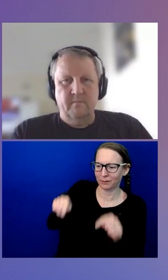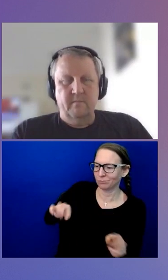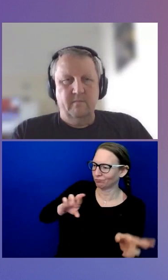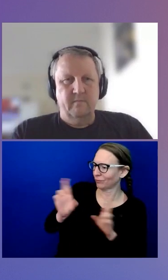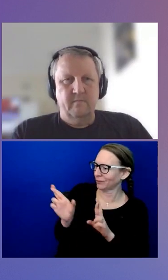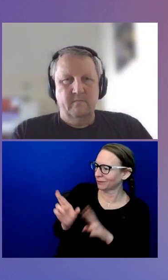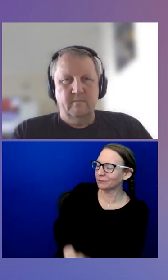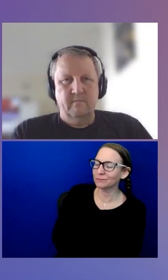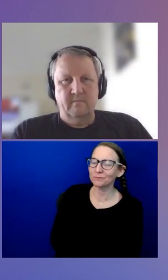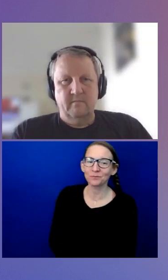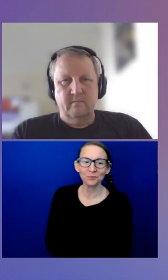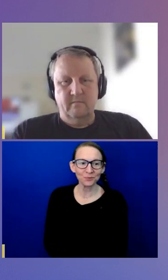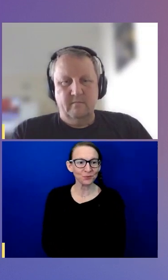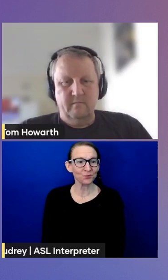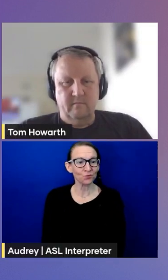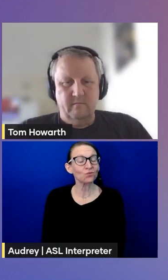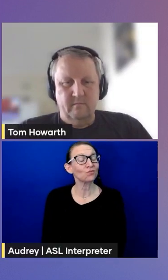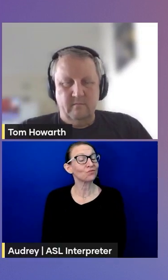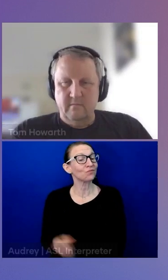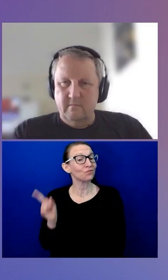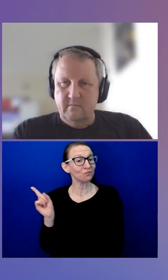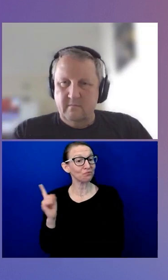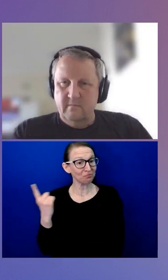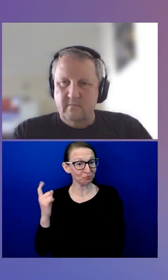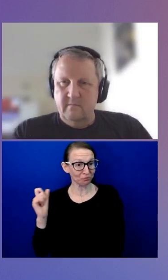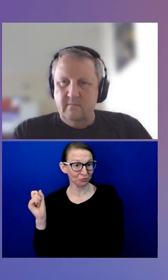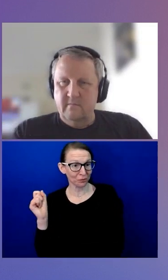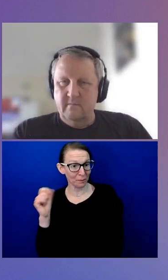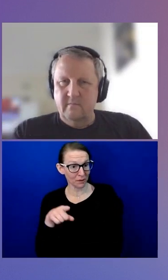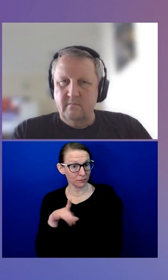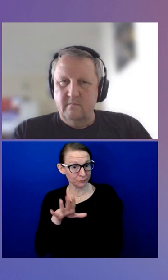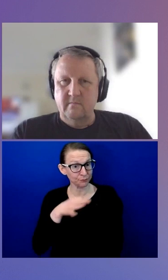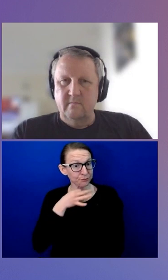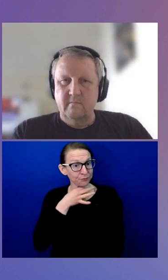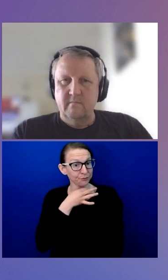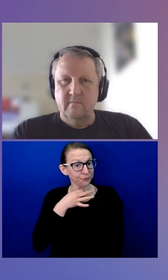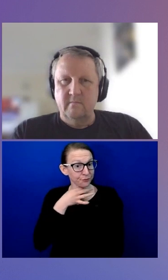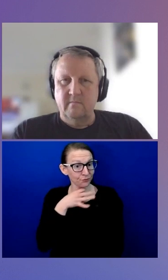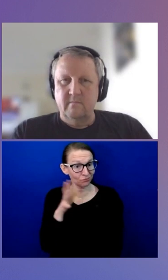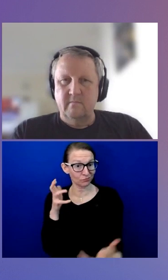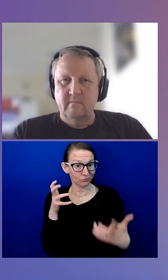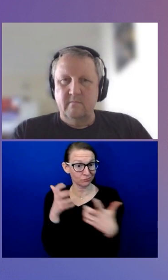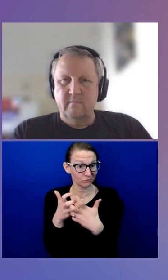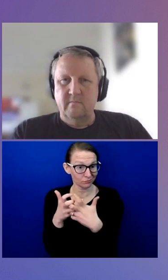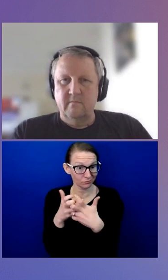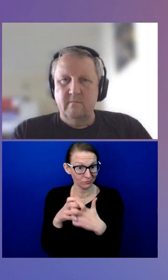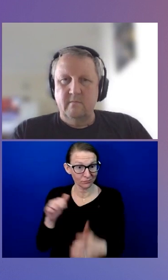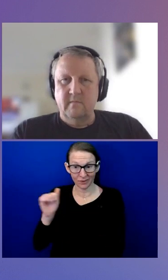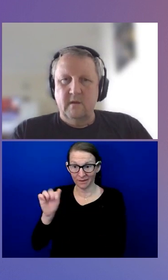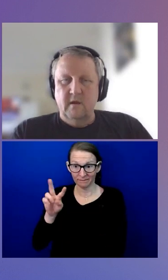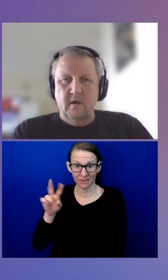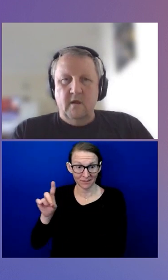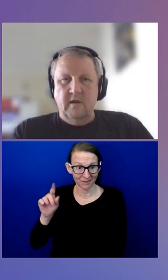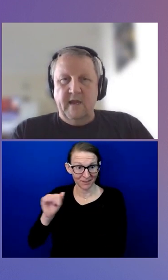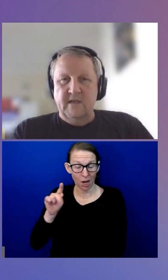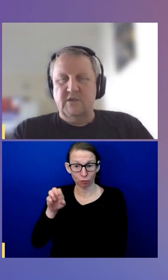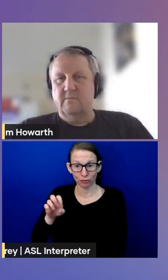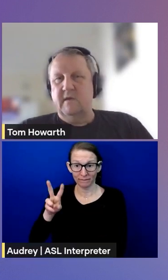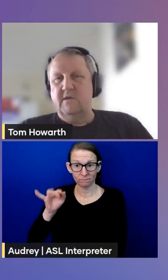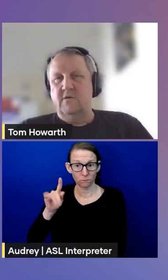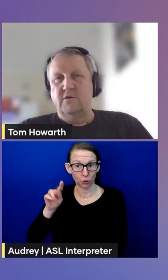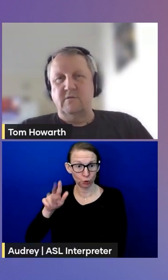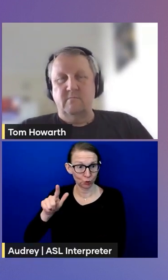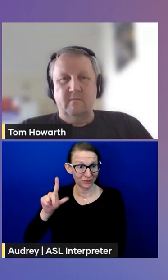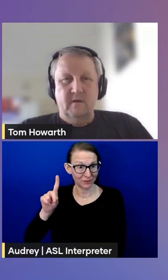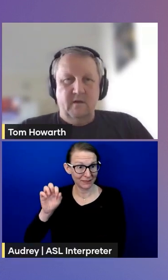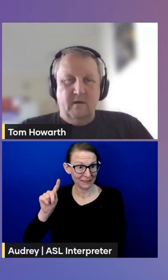Okay. And someone is asking, does it work with Azure Virtual Desktop as well? Yes,